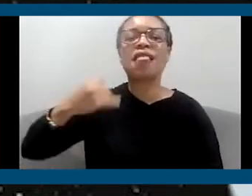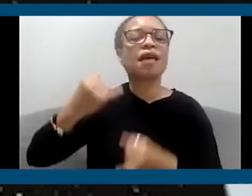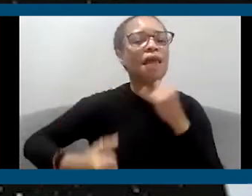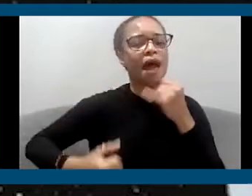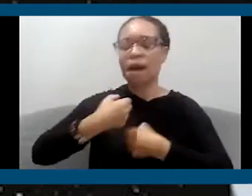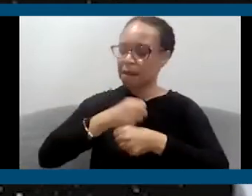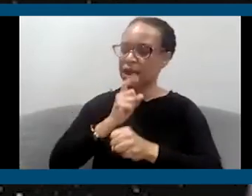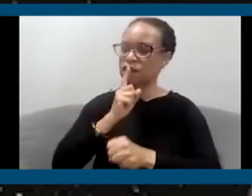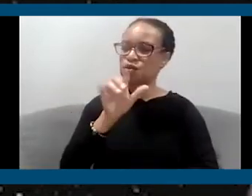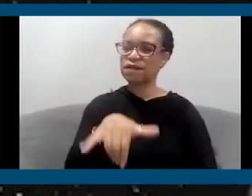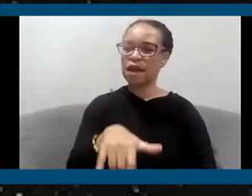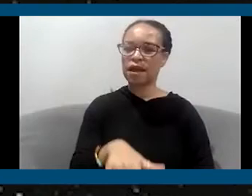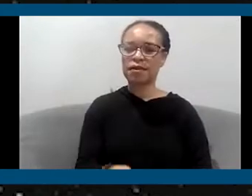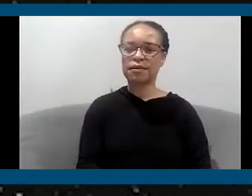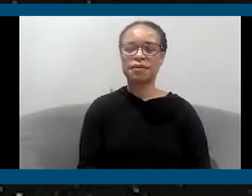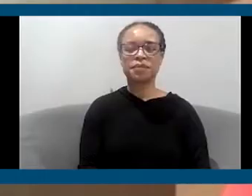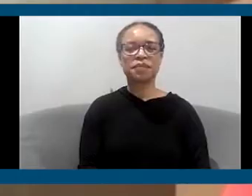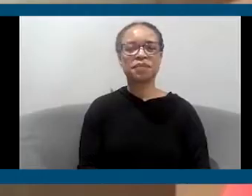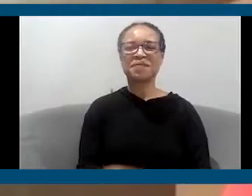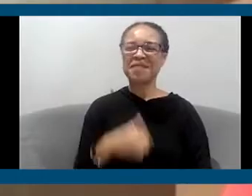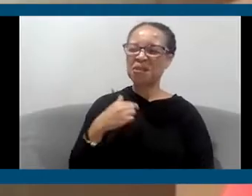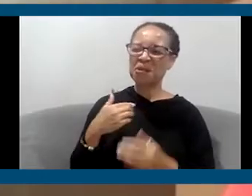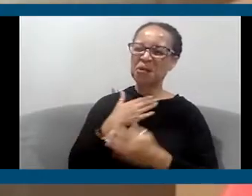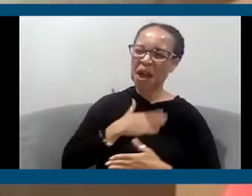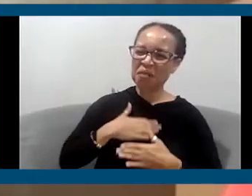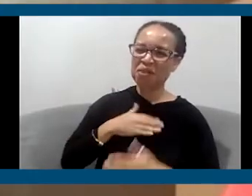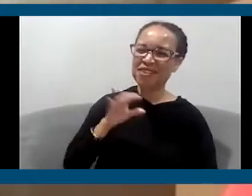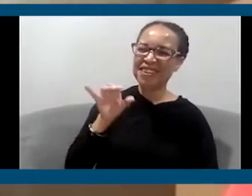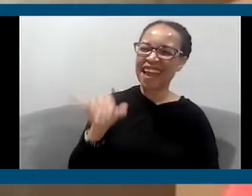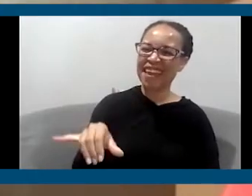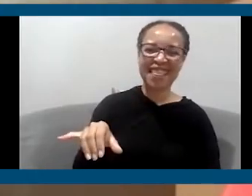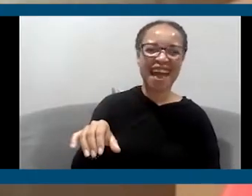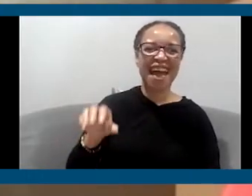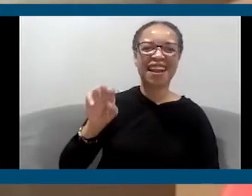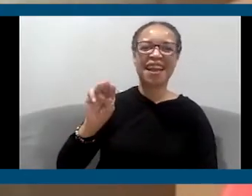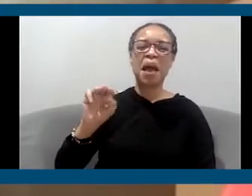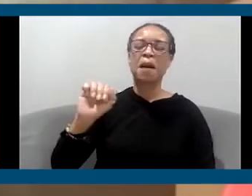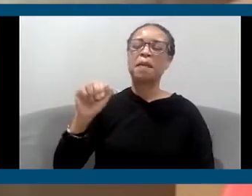that. I appreciate that, Maha. So,